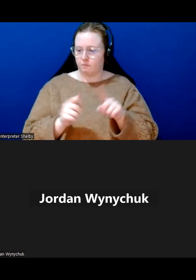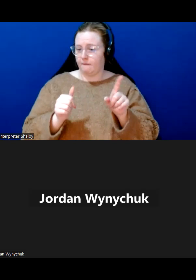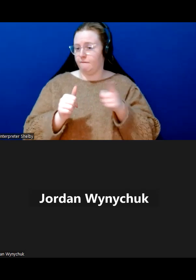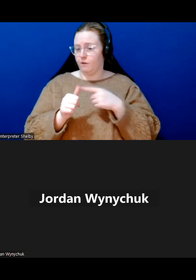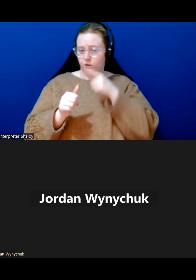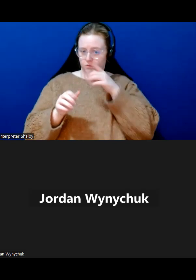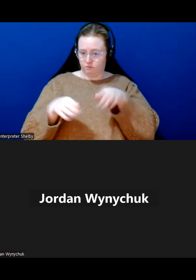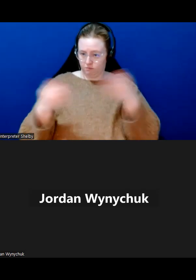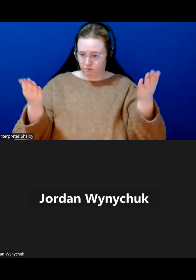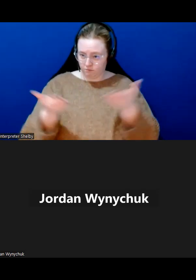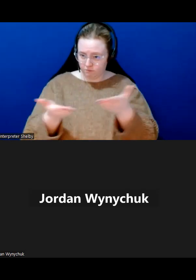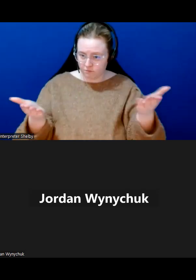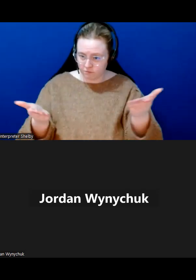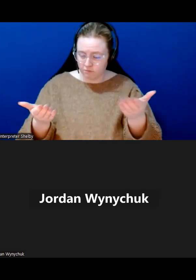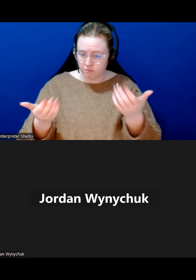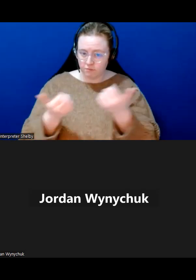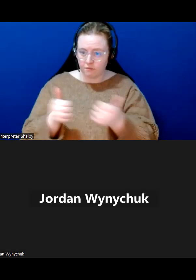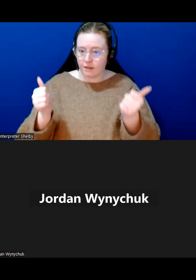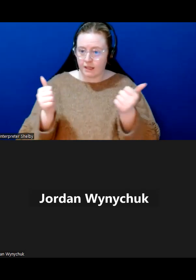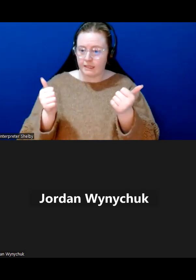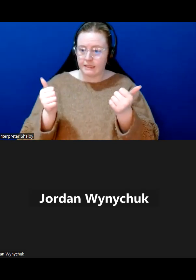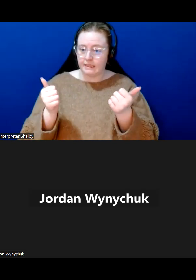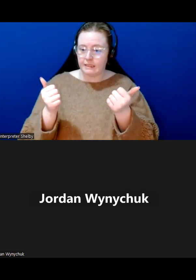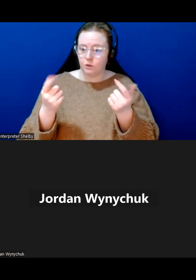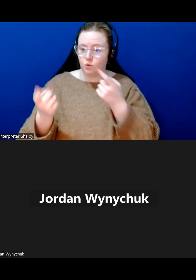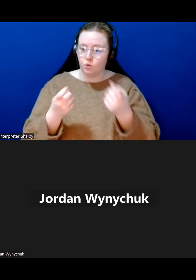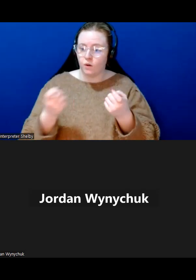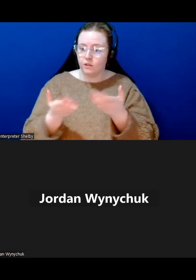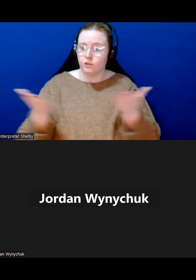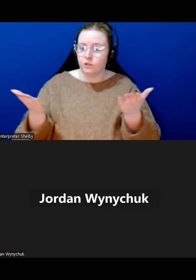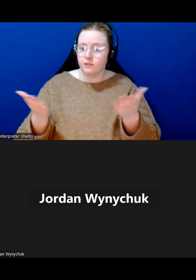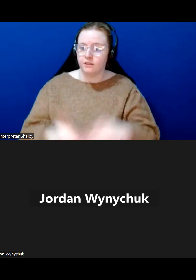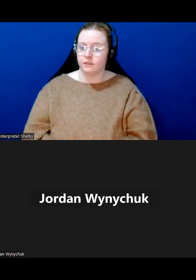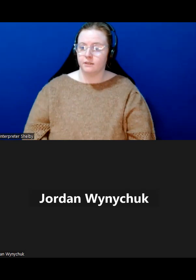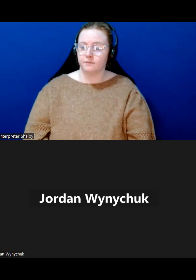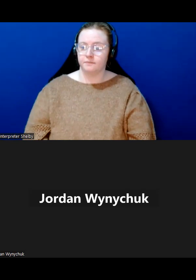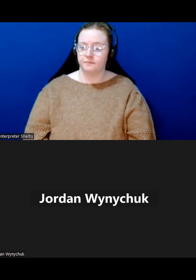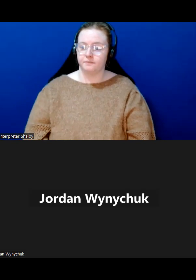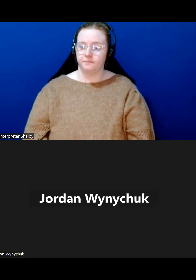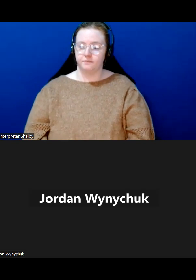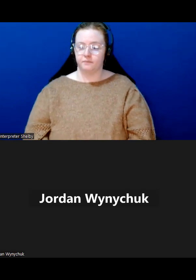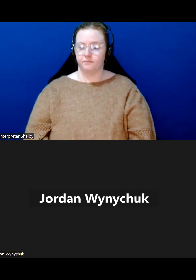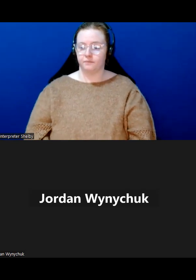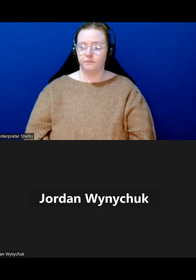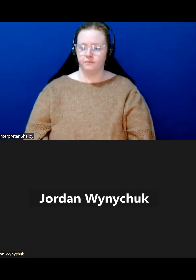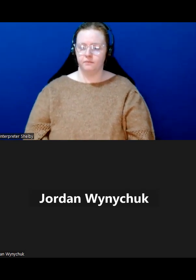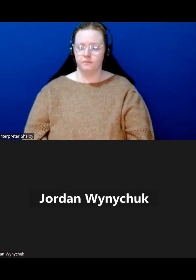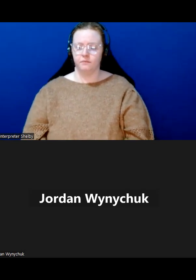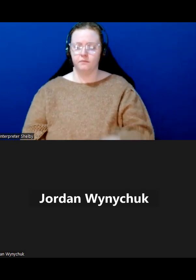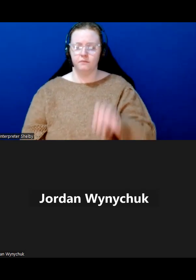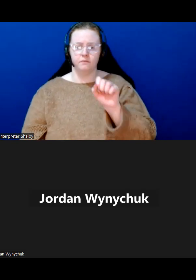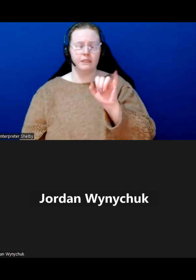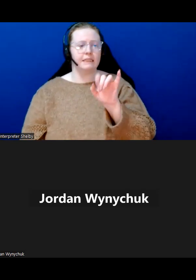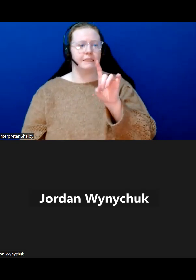does anybody want to take their self off mute to ask a question? Sydney, where are you people